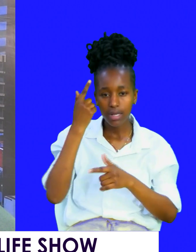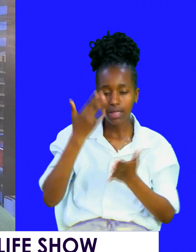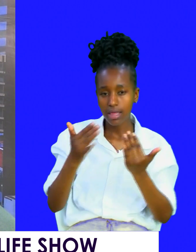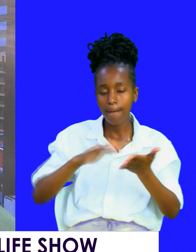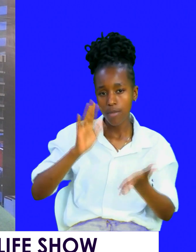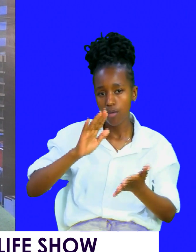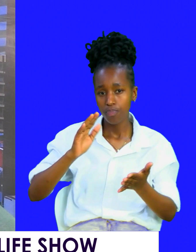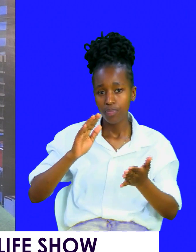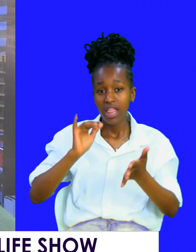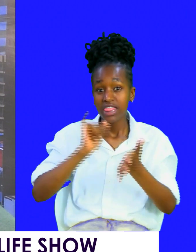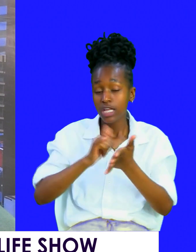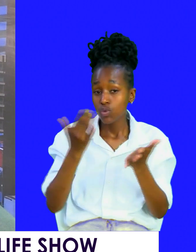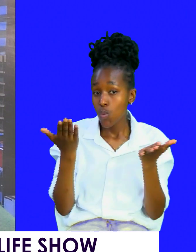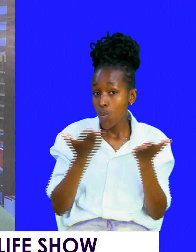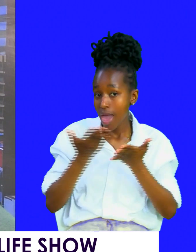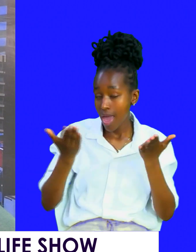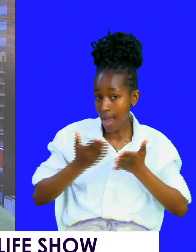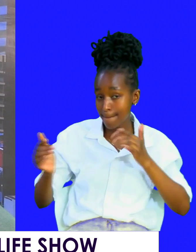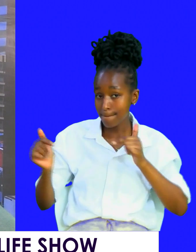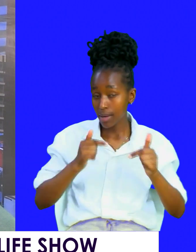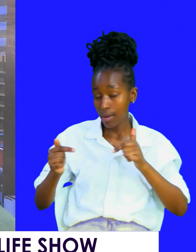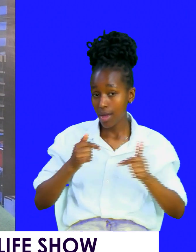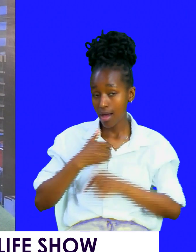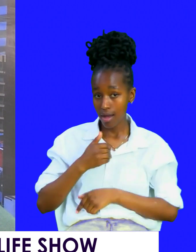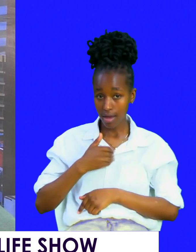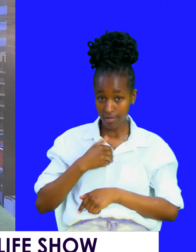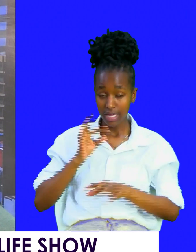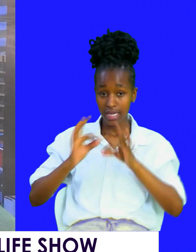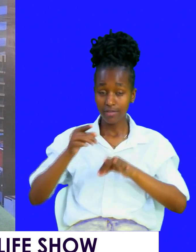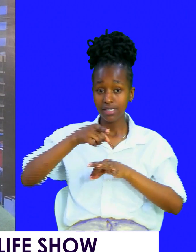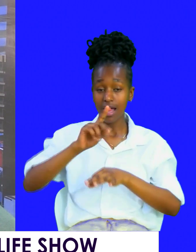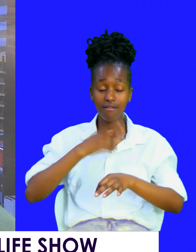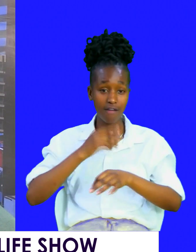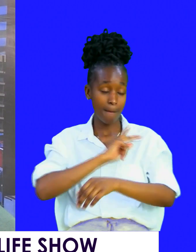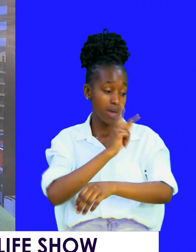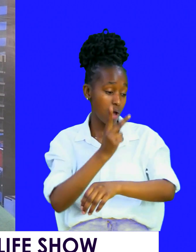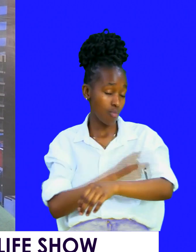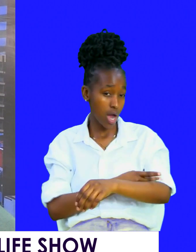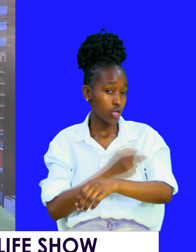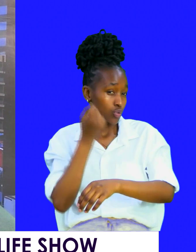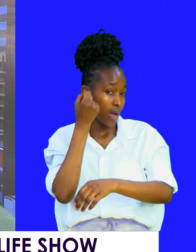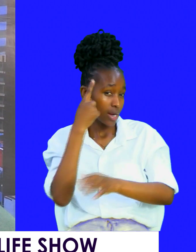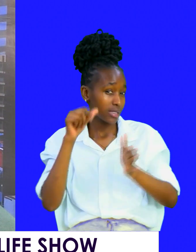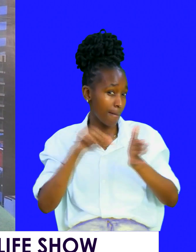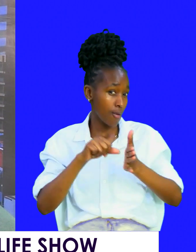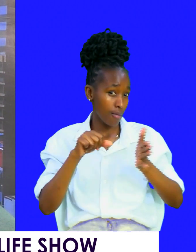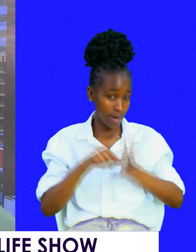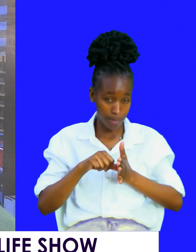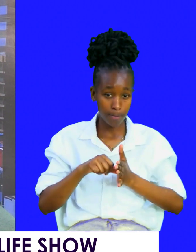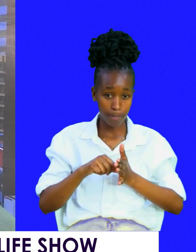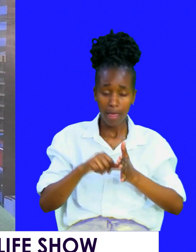whole battle lies. In your power to diagnose the root of the problem. The problem is not